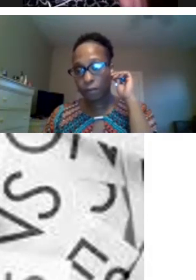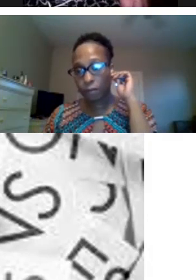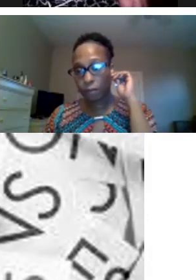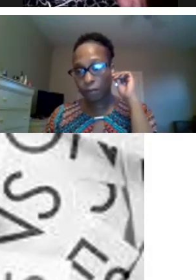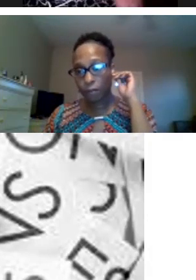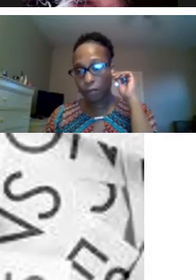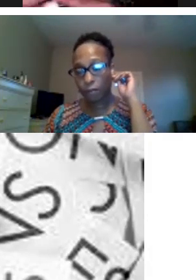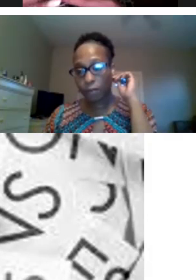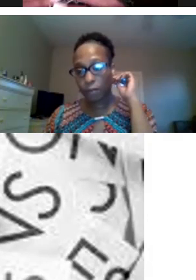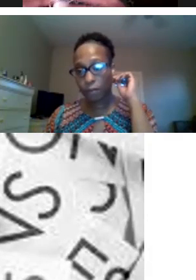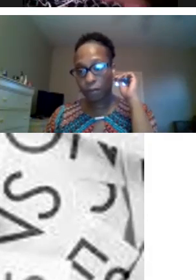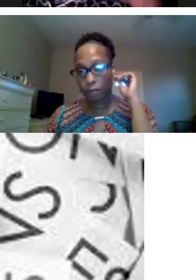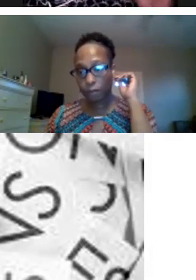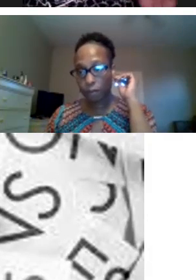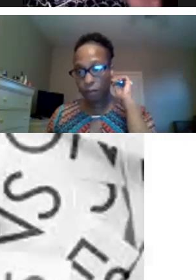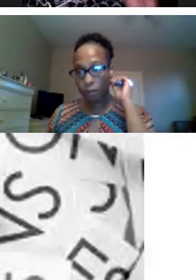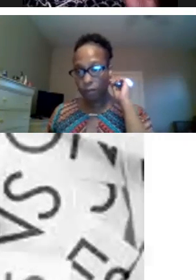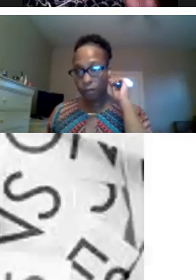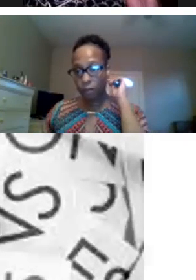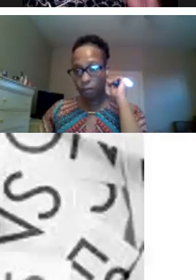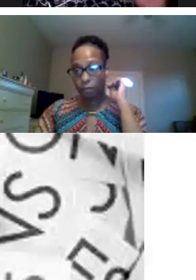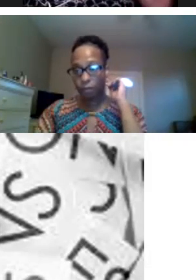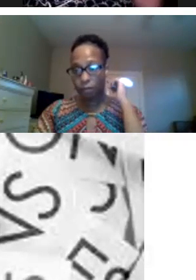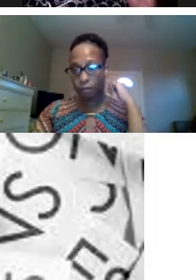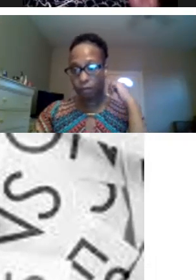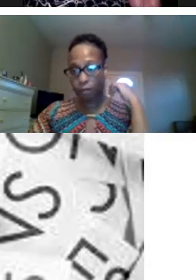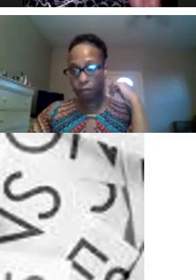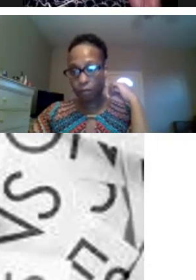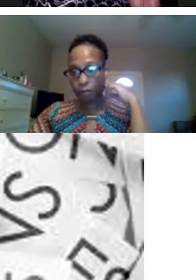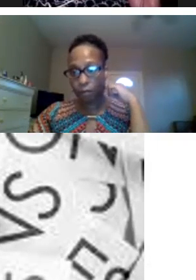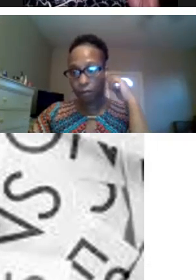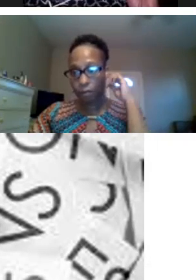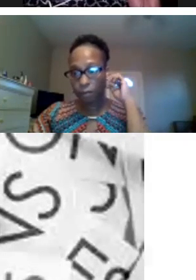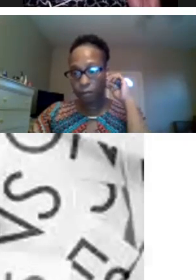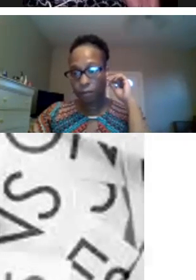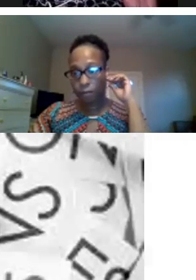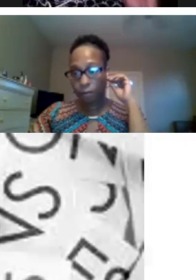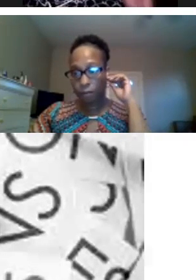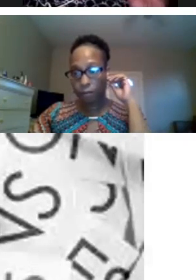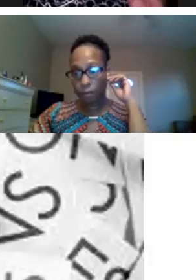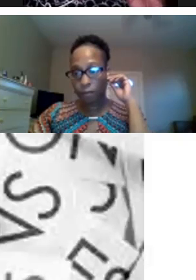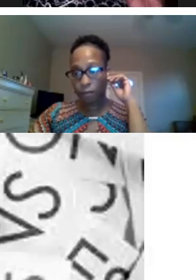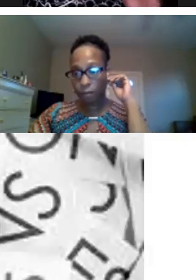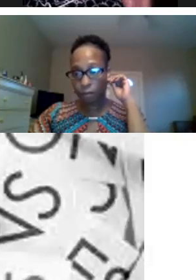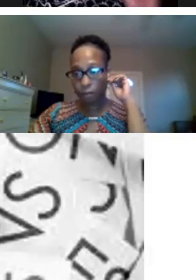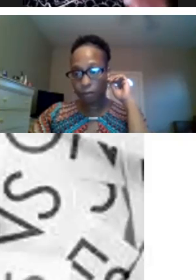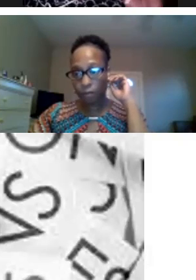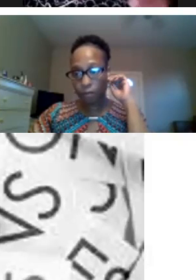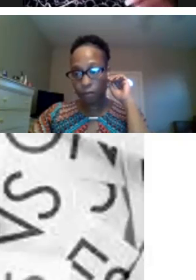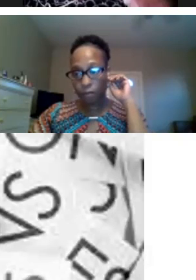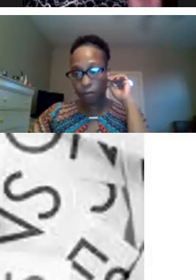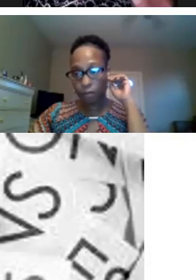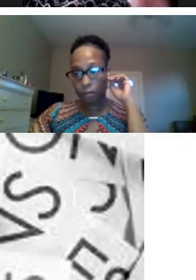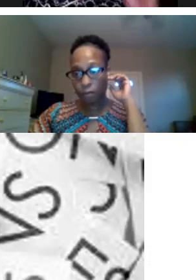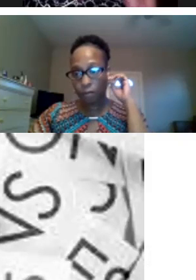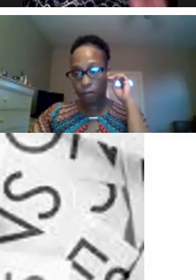and one thing that I've learned is don't sit together, be spread out, but have your questions ready